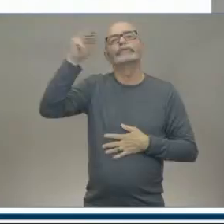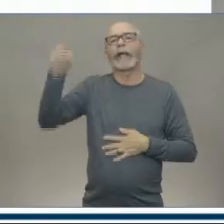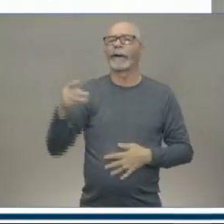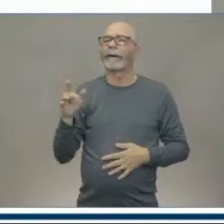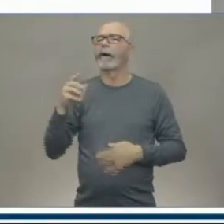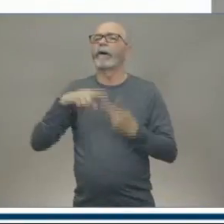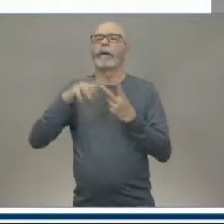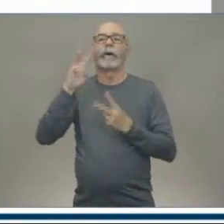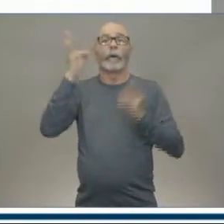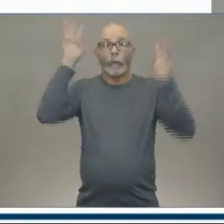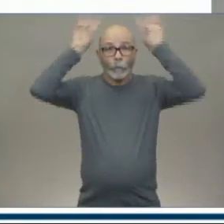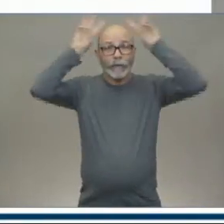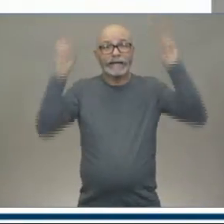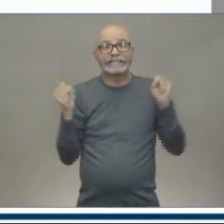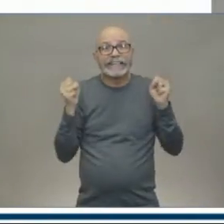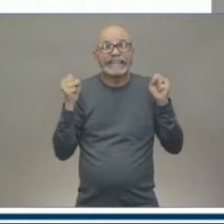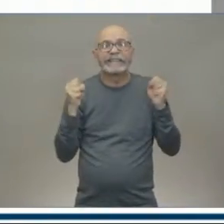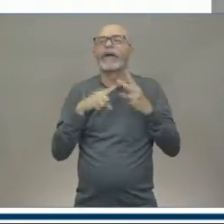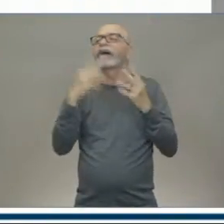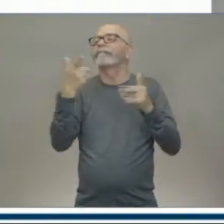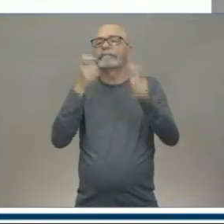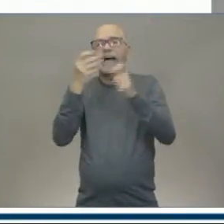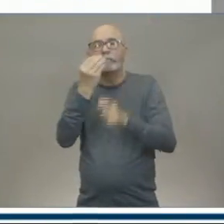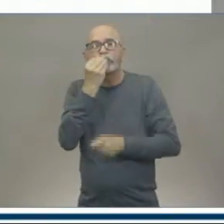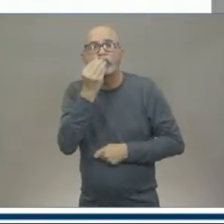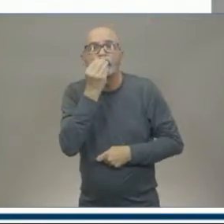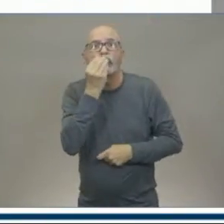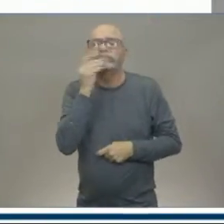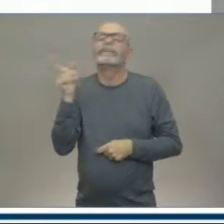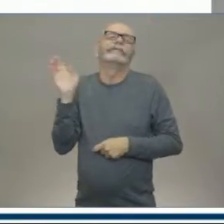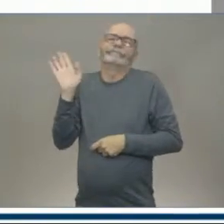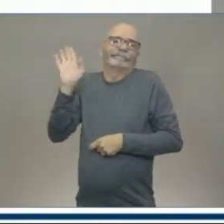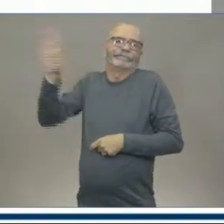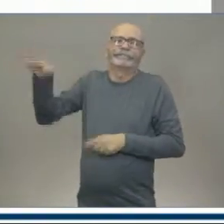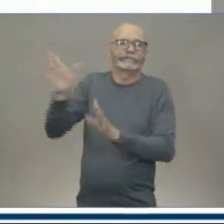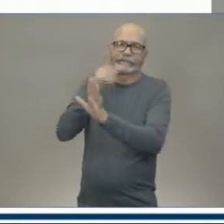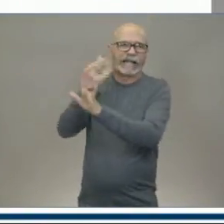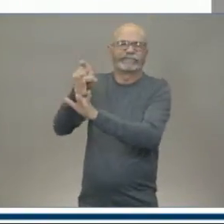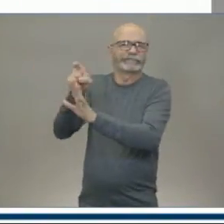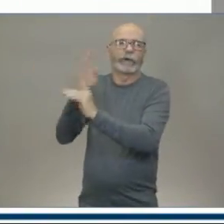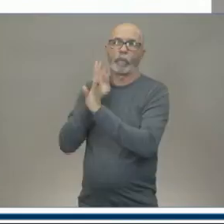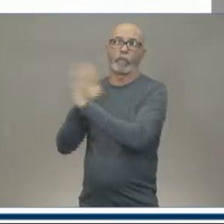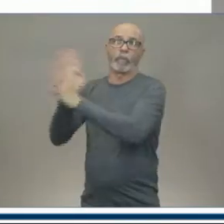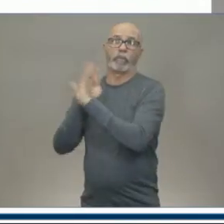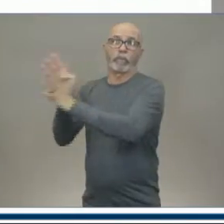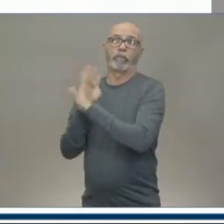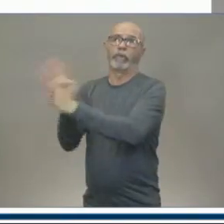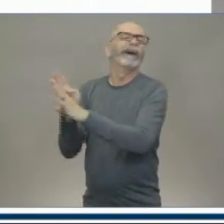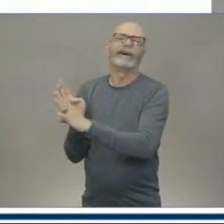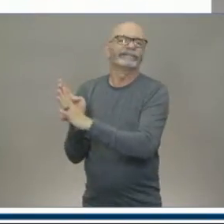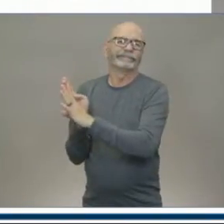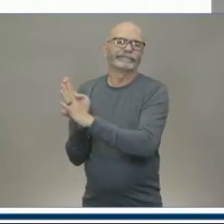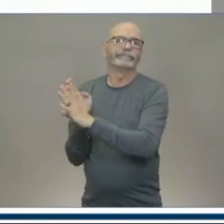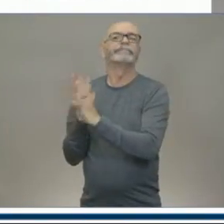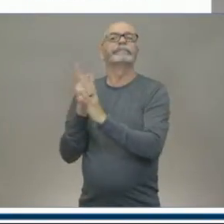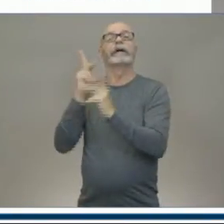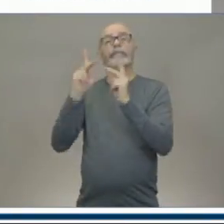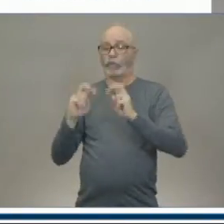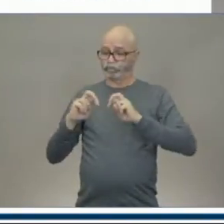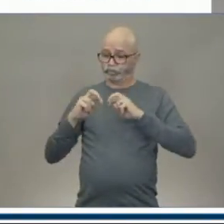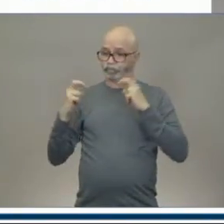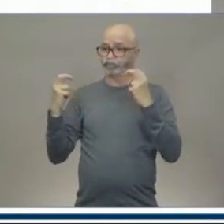where patrons, what the restaurant sector calls full service establishments. Patrons sit, they order a meal, and it's served to